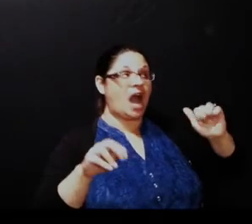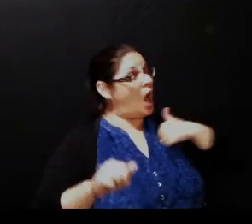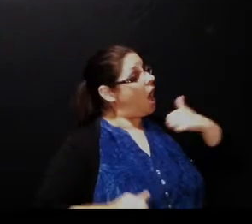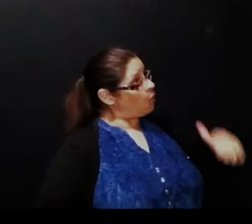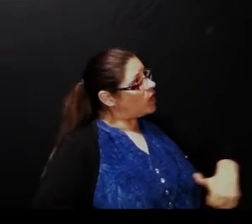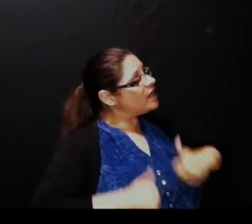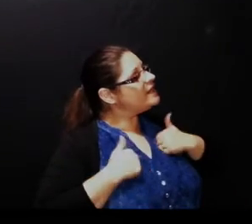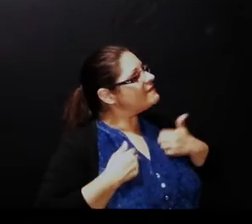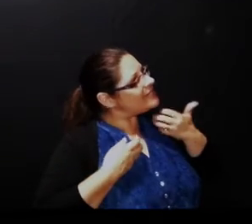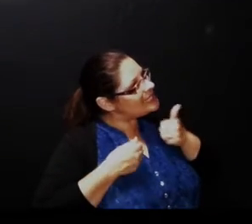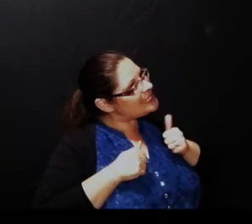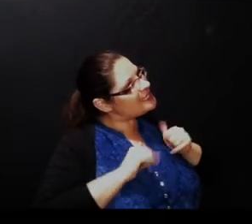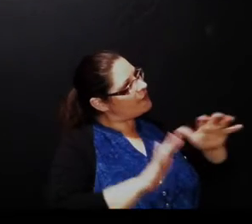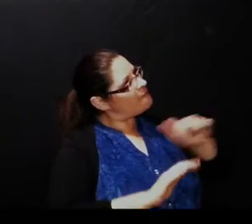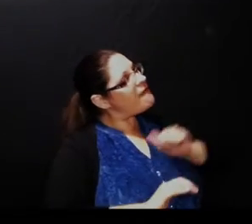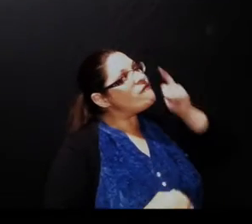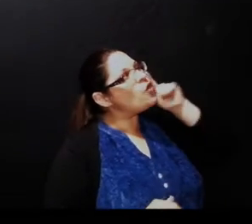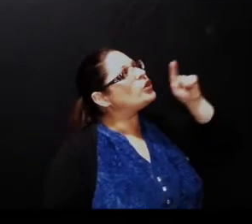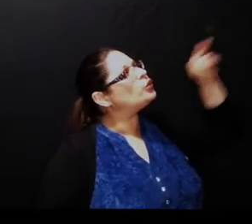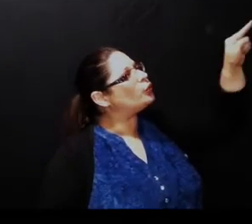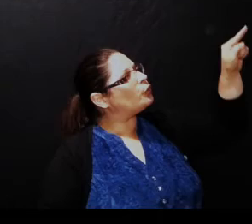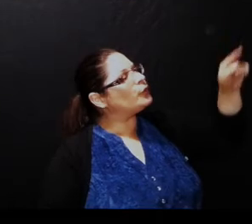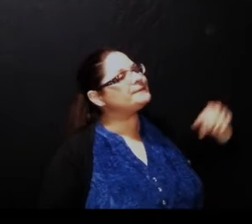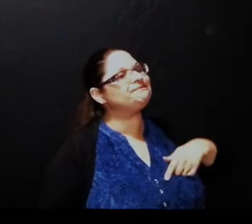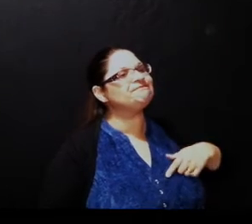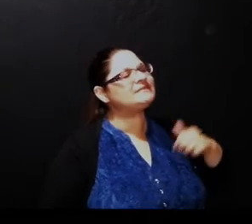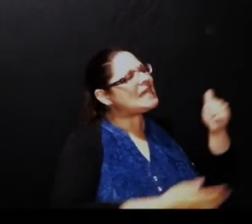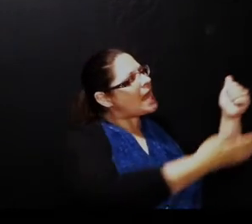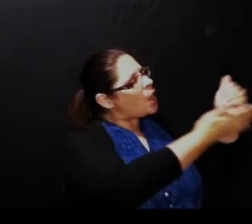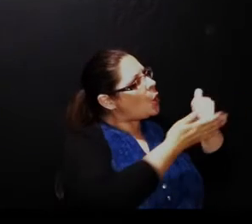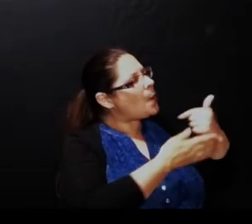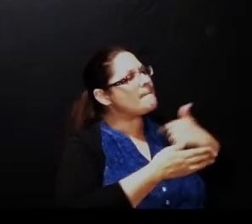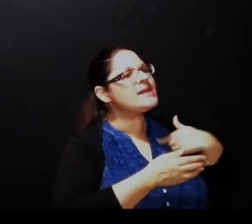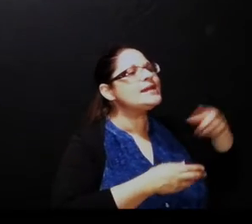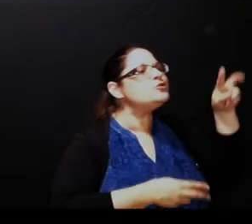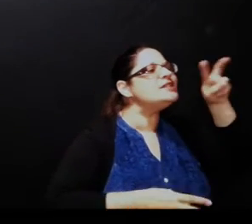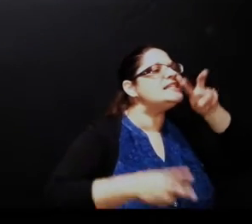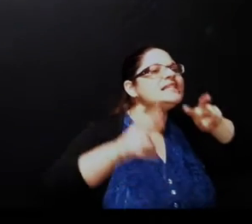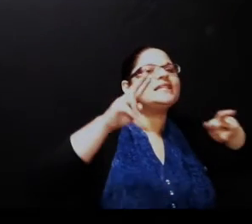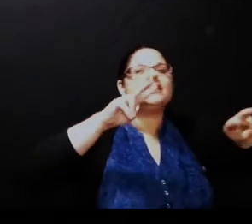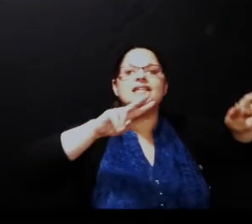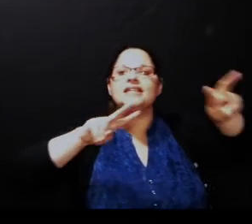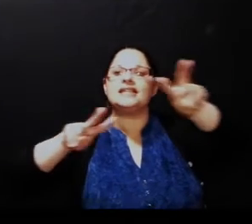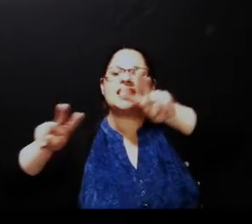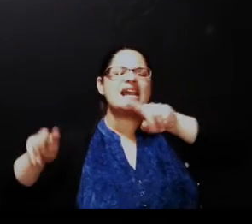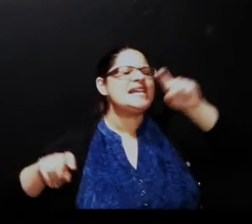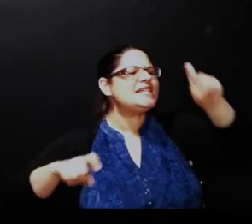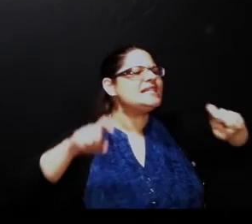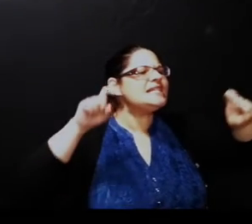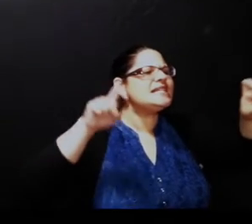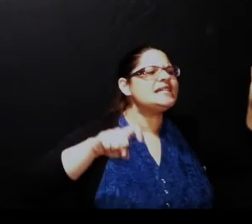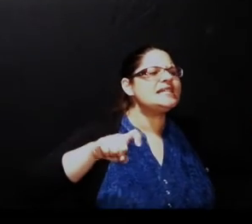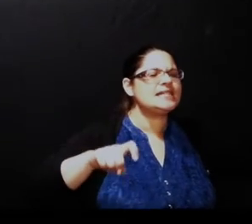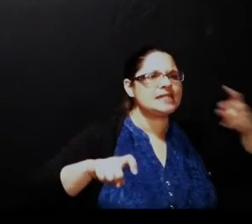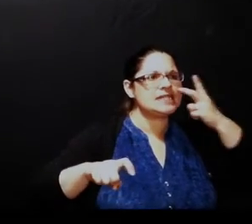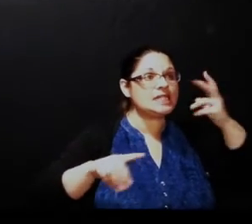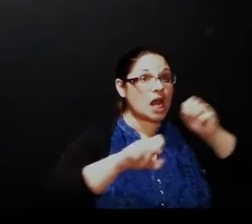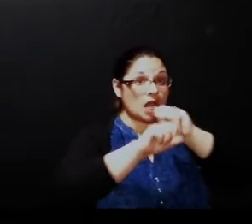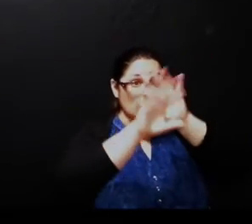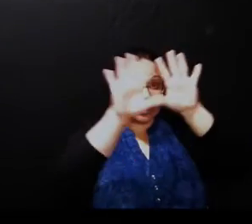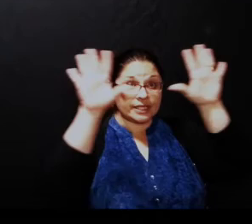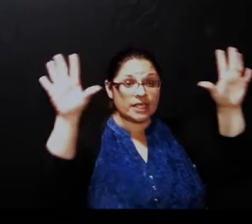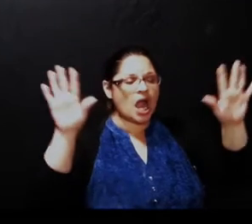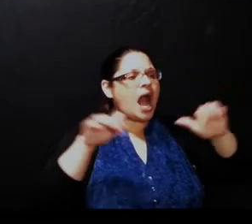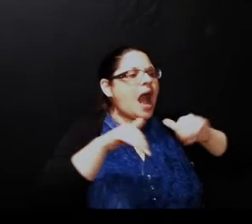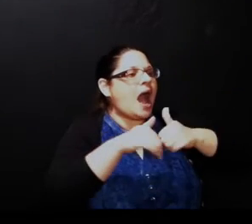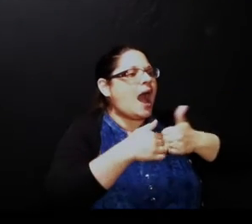myself. Help me see that the world is bigger than my little sphere in it. Help me see others. Help me see needs. Help me see